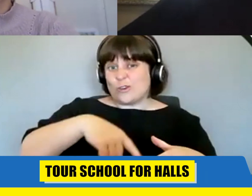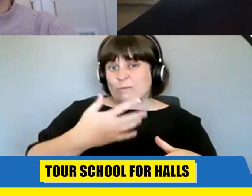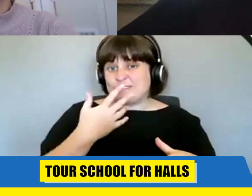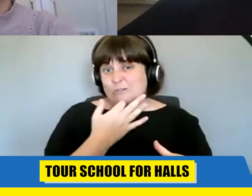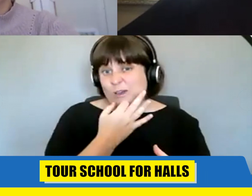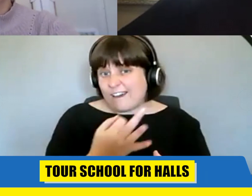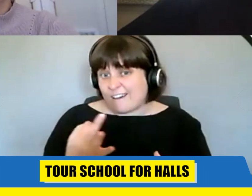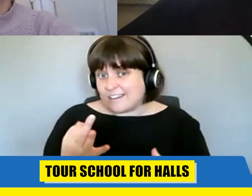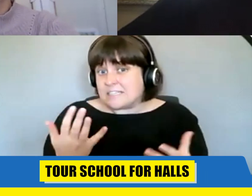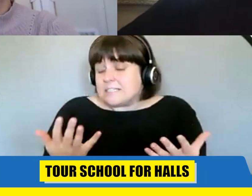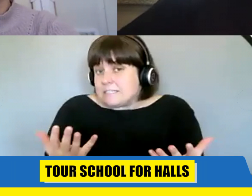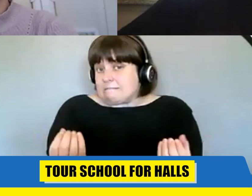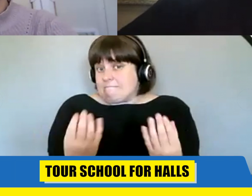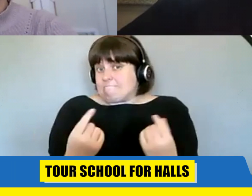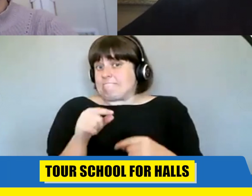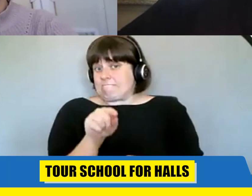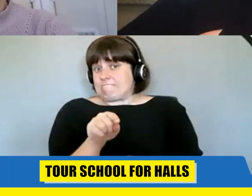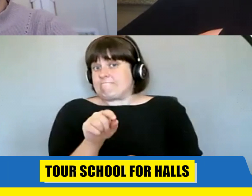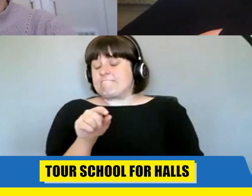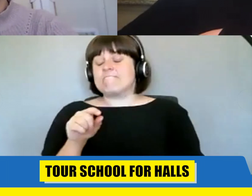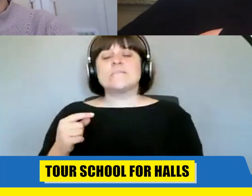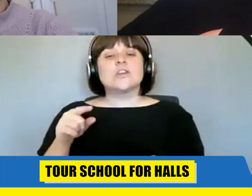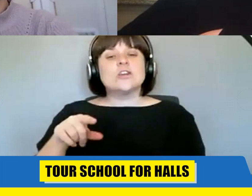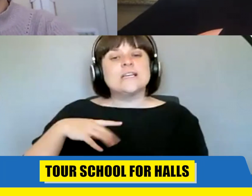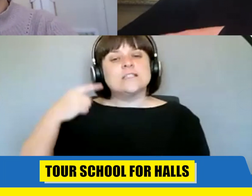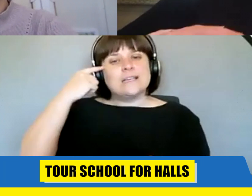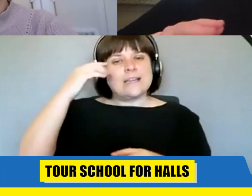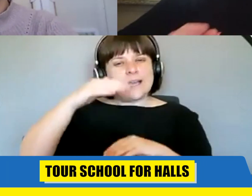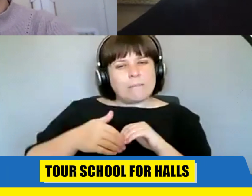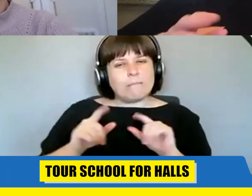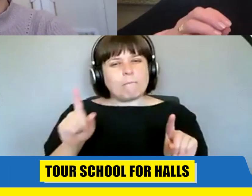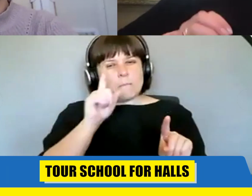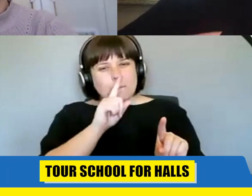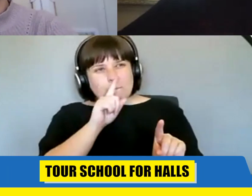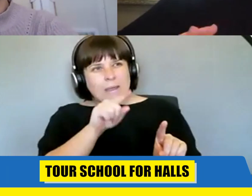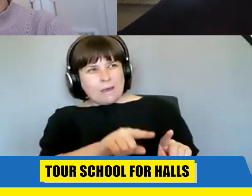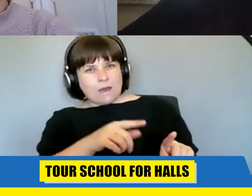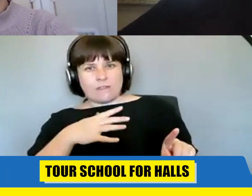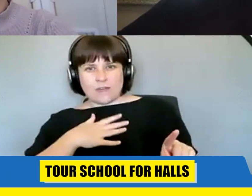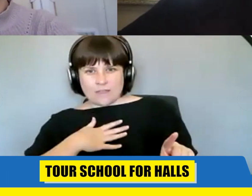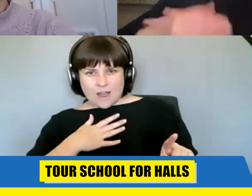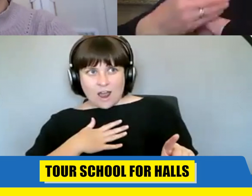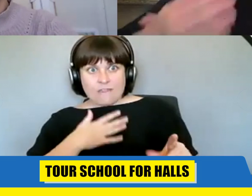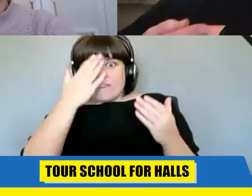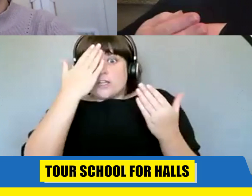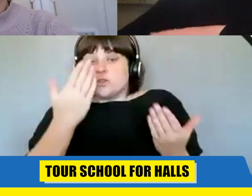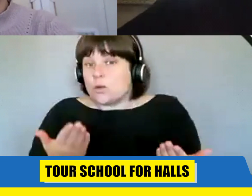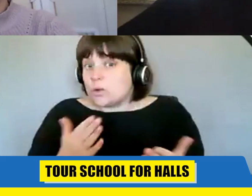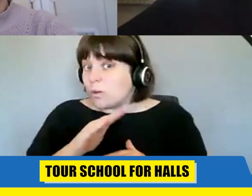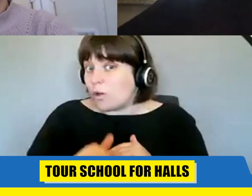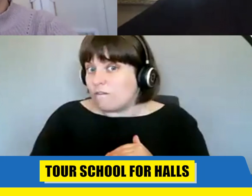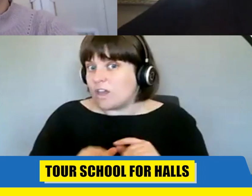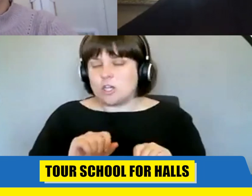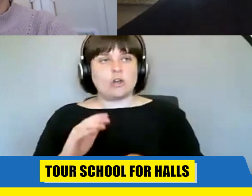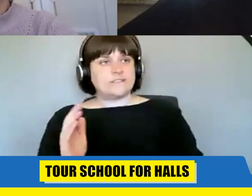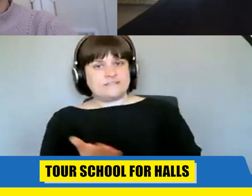to think about, what people might like that they won't know about. You're not just serving up what they